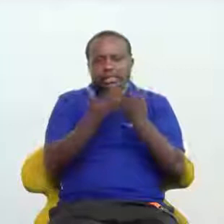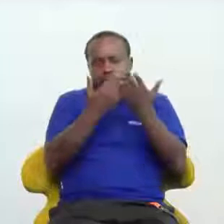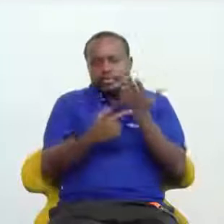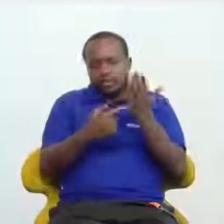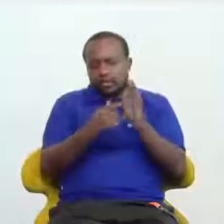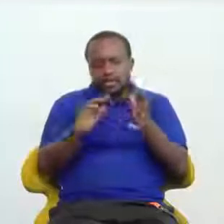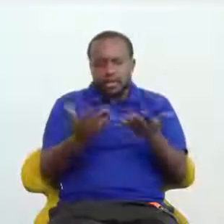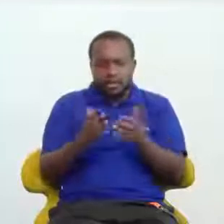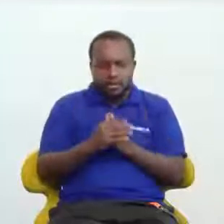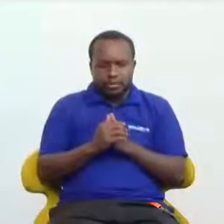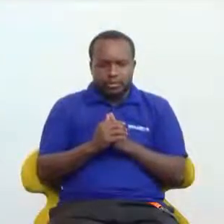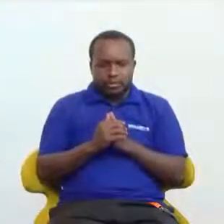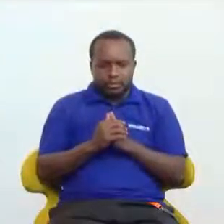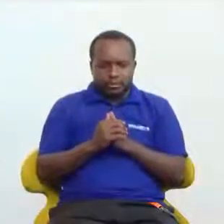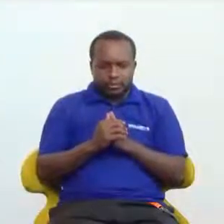across Africa.